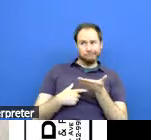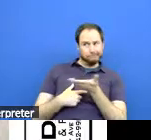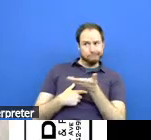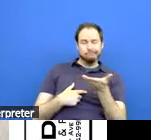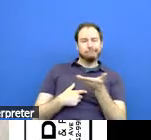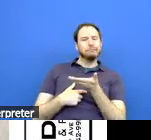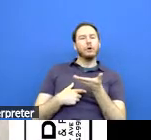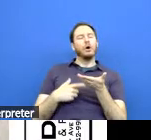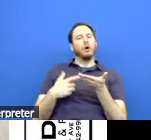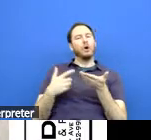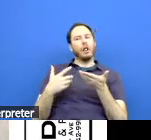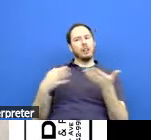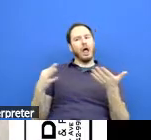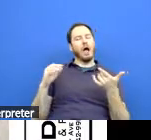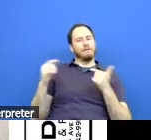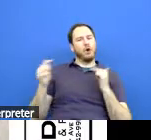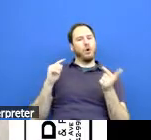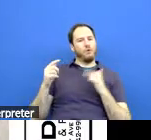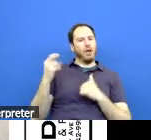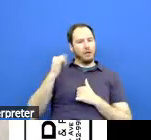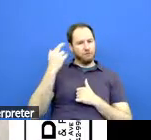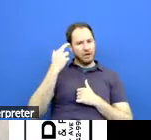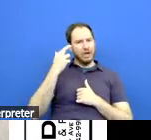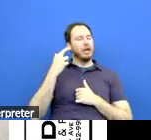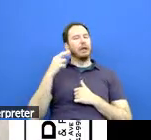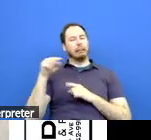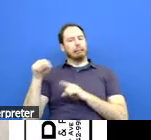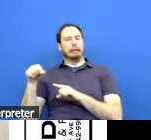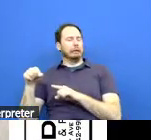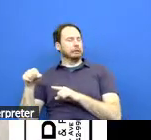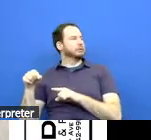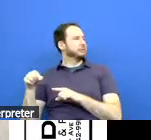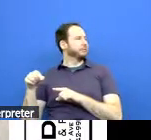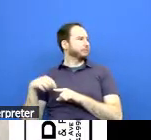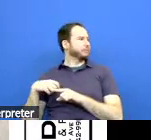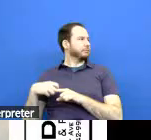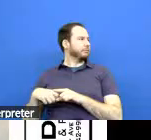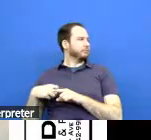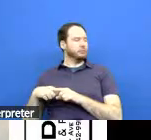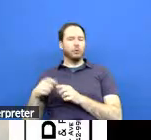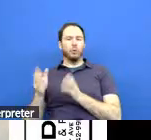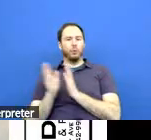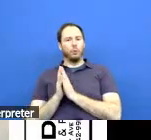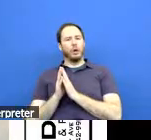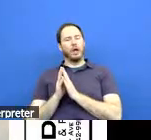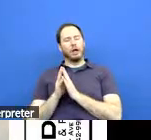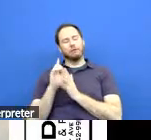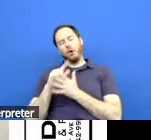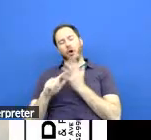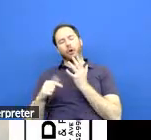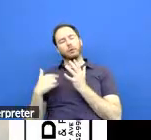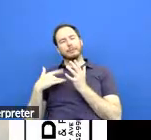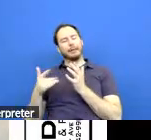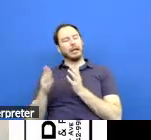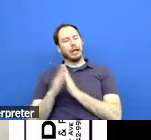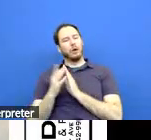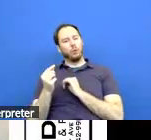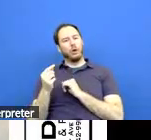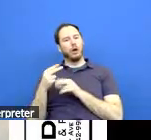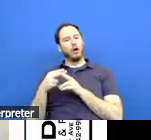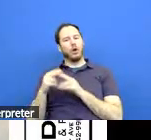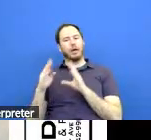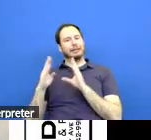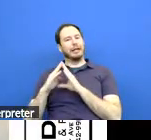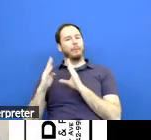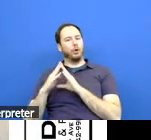so there's been more go-rounds. This has been one. Now they did have, like we asked with all these things, we had them hold a